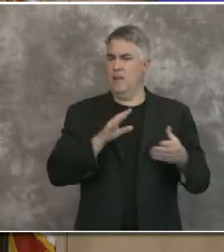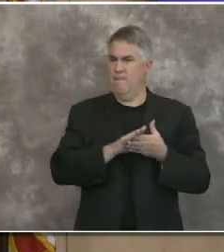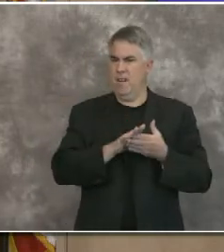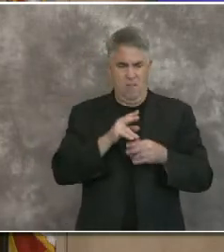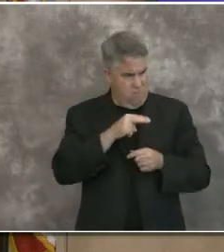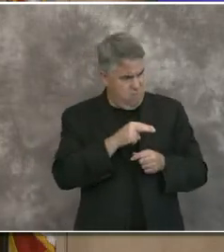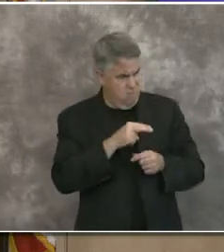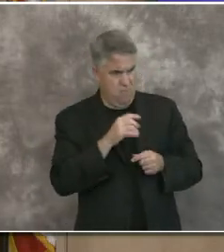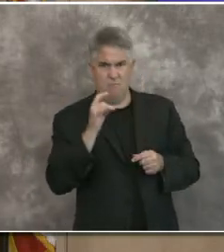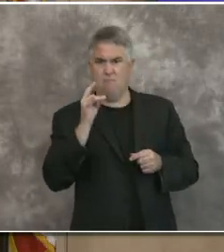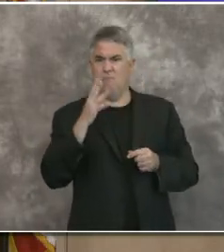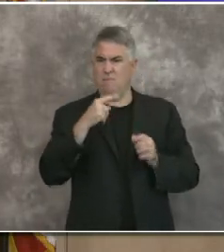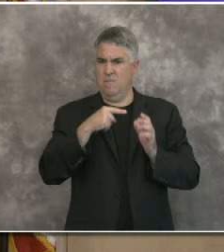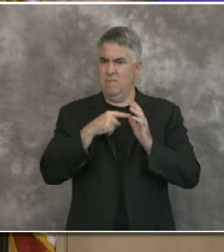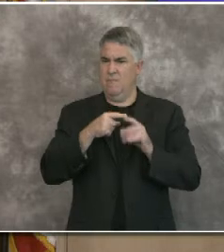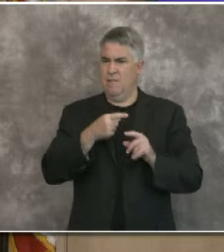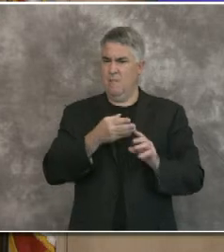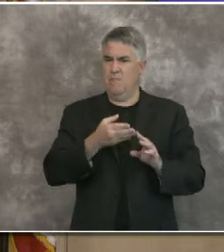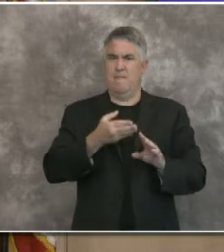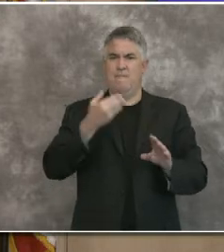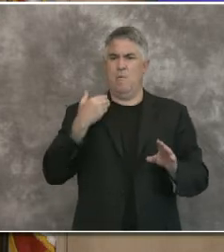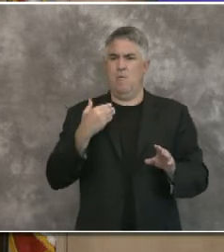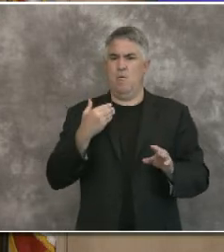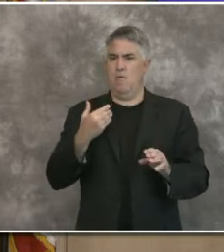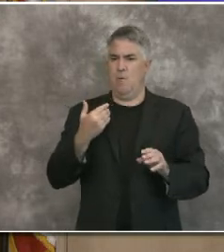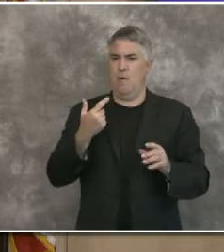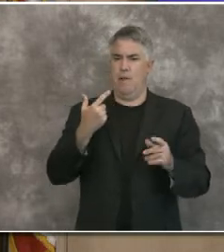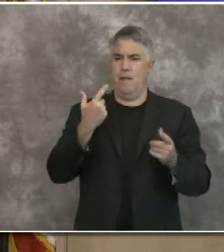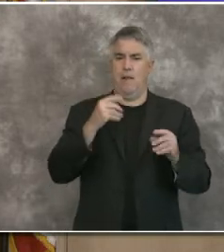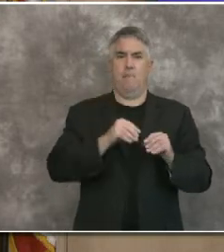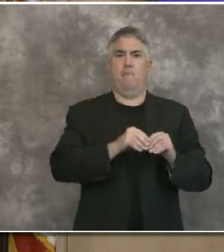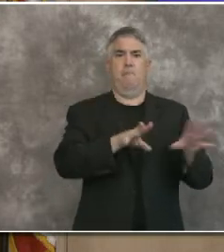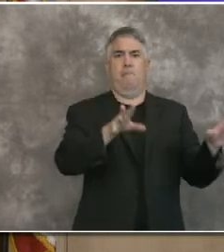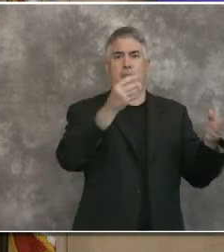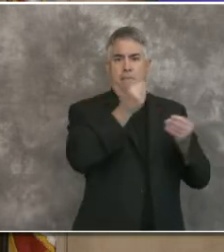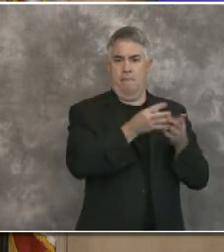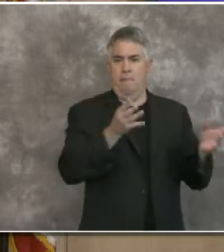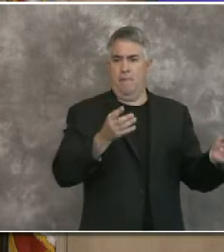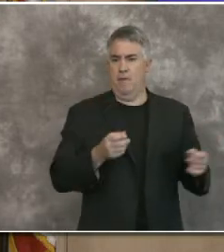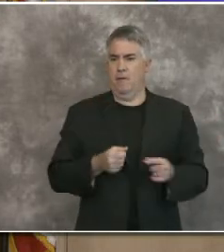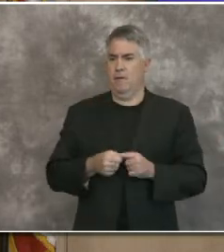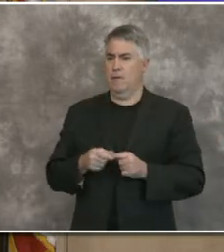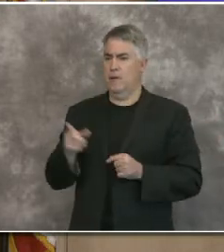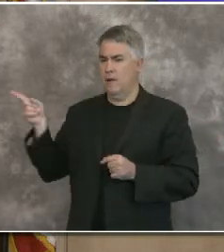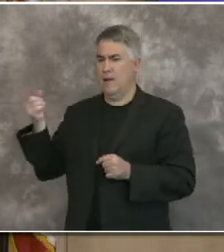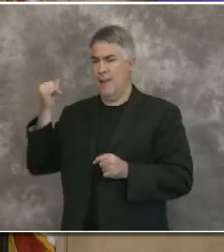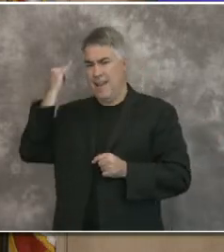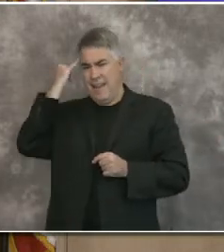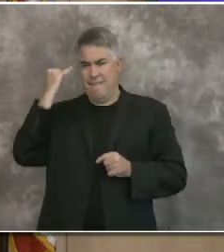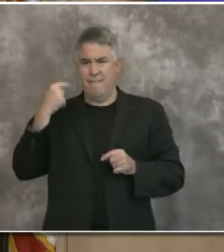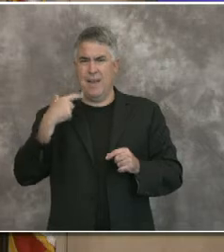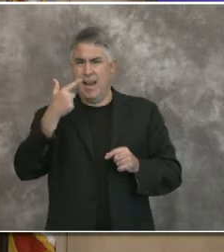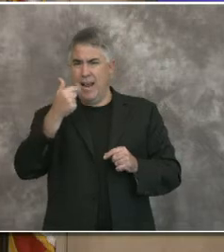any less lethal munitions were dispersed, whether it's gas or